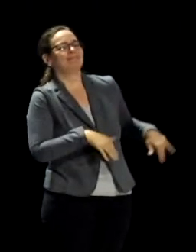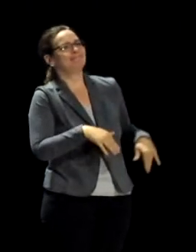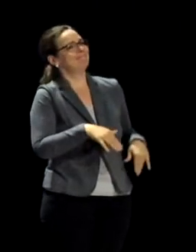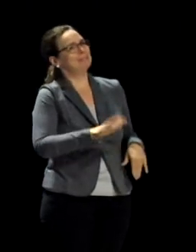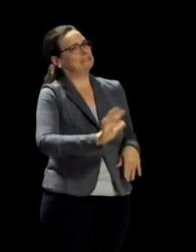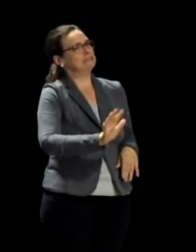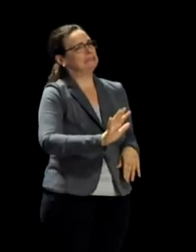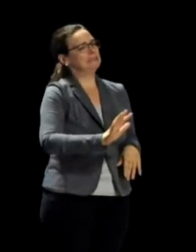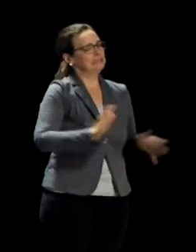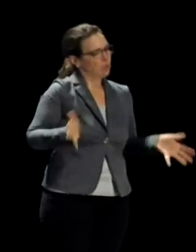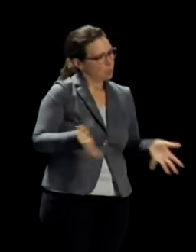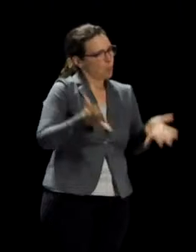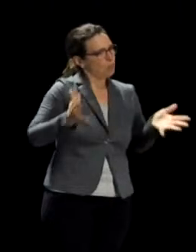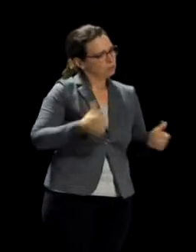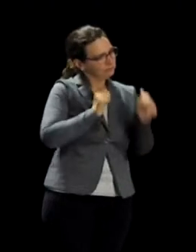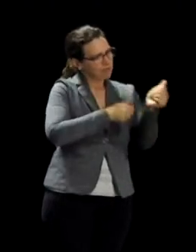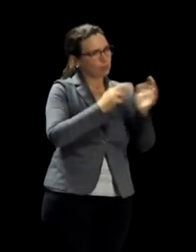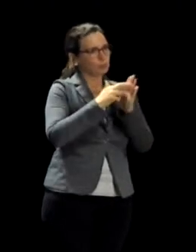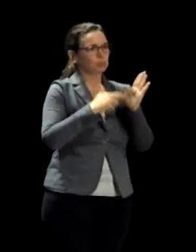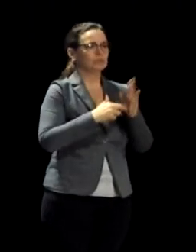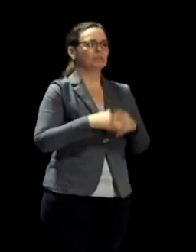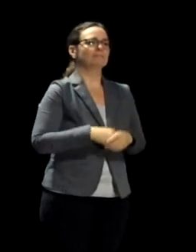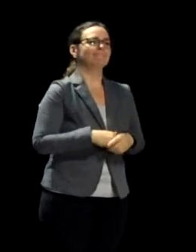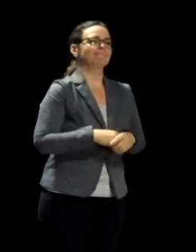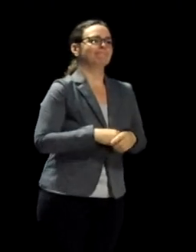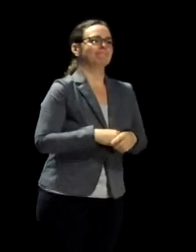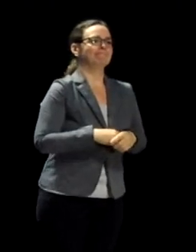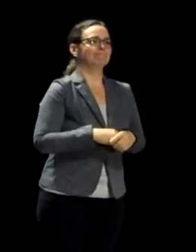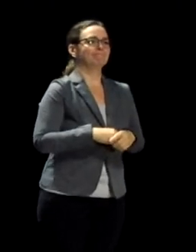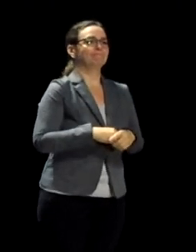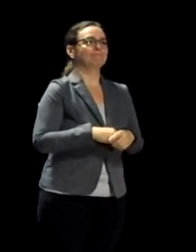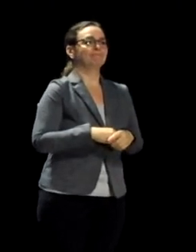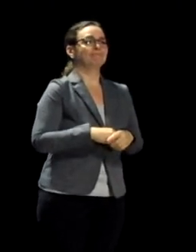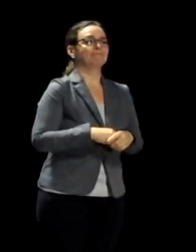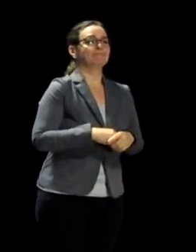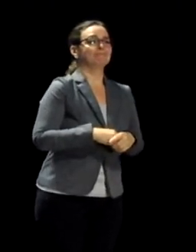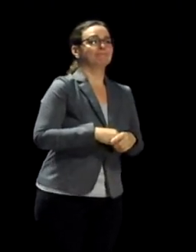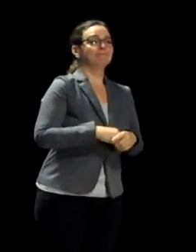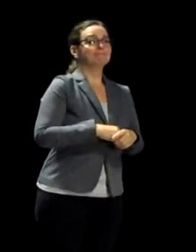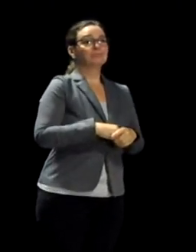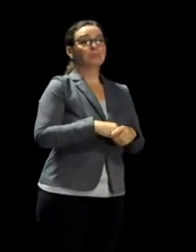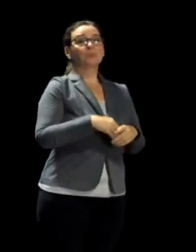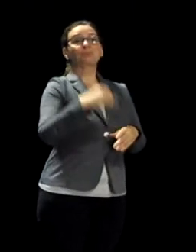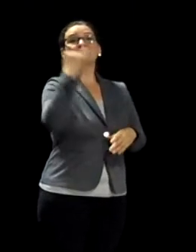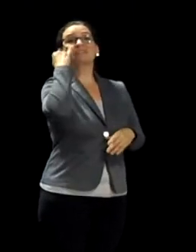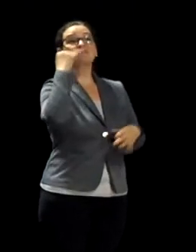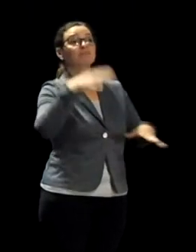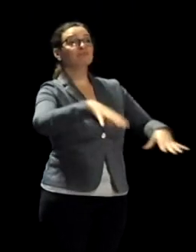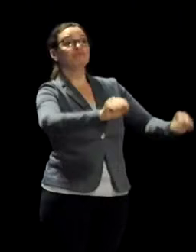can't have 40 kids at a party and spreading this thing